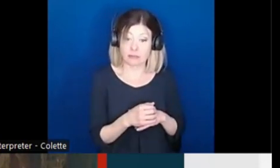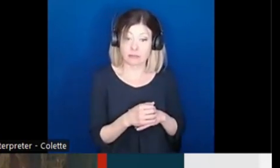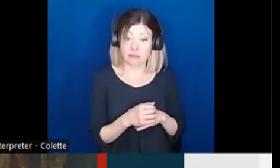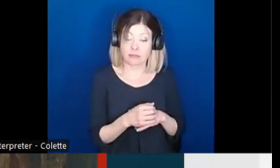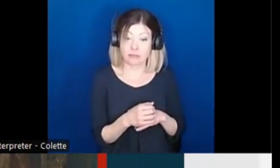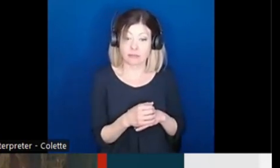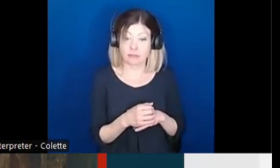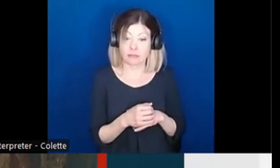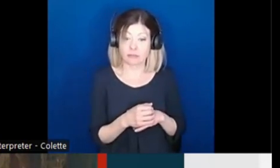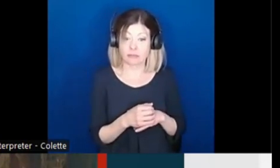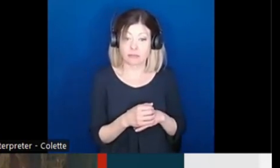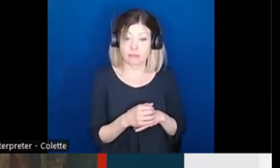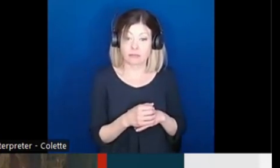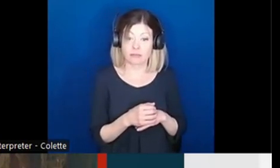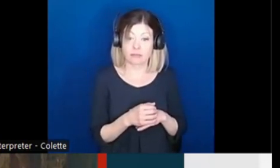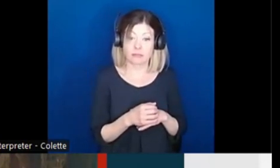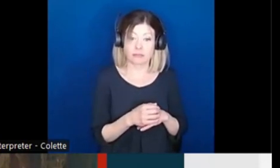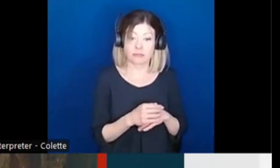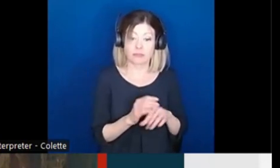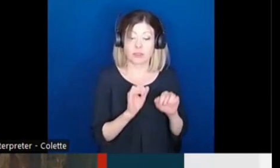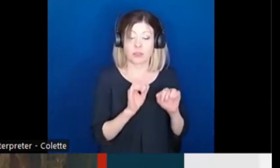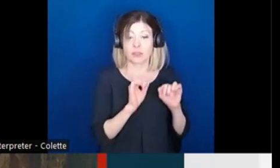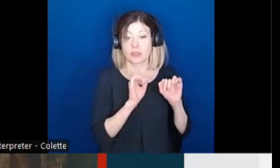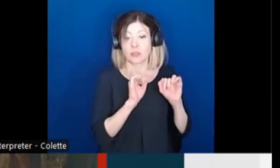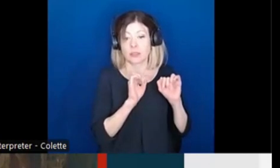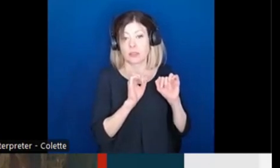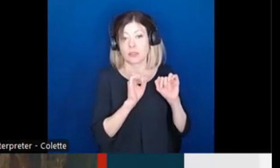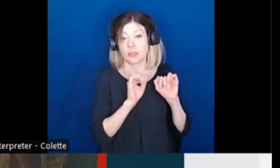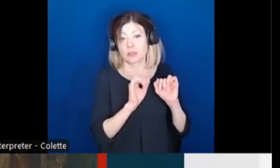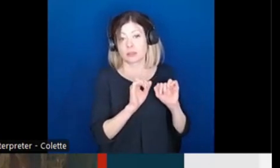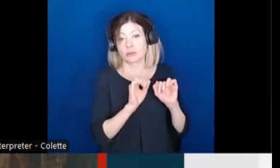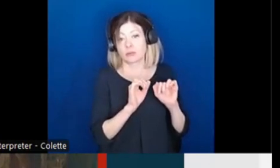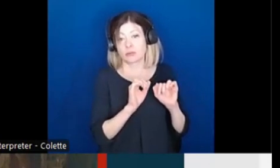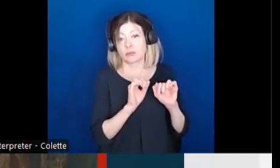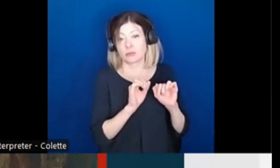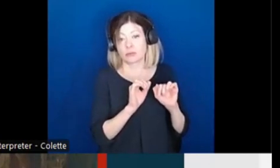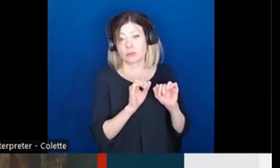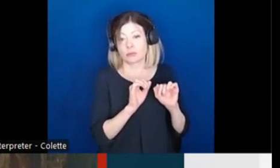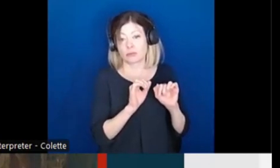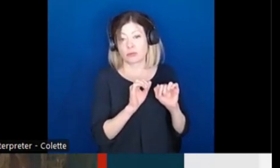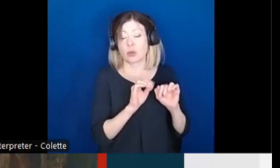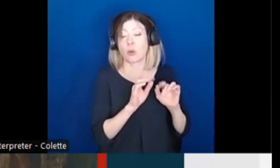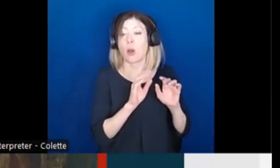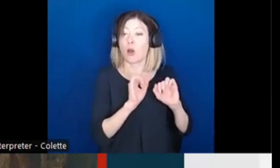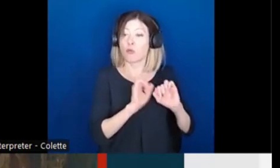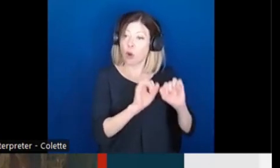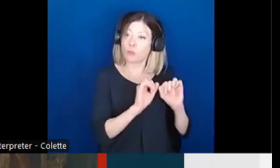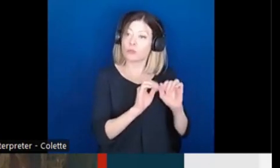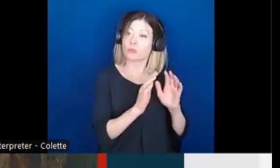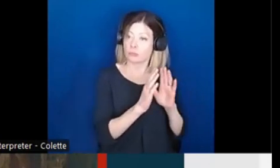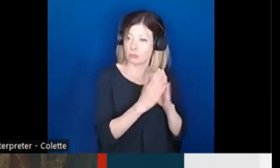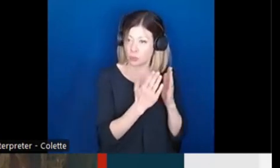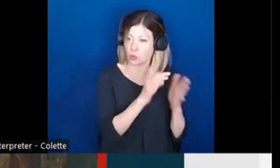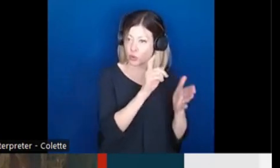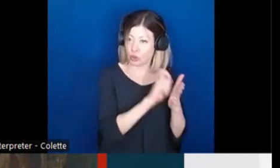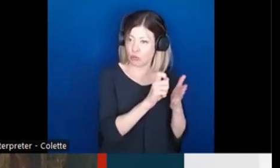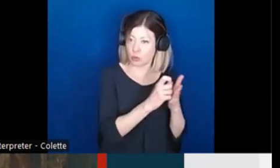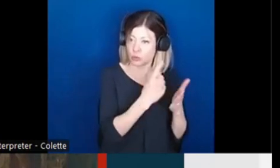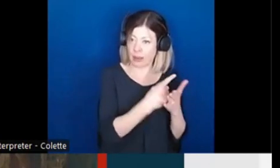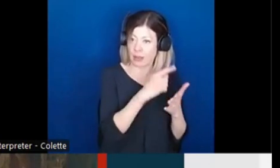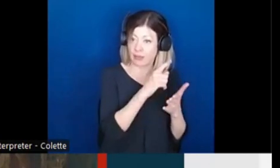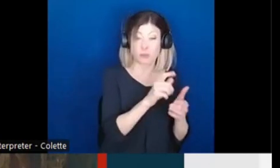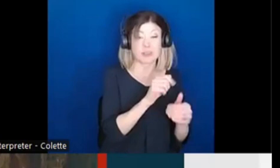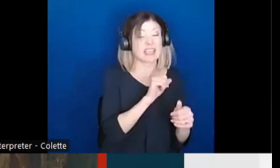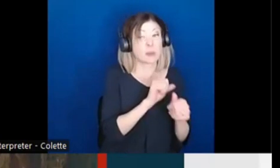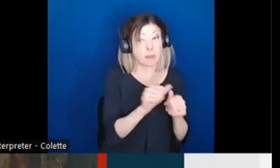realistic picture of life as a governess than Jane Eyre, though it wasn't such a good book, it has to be said. But